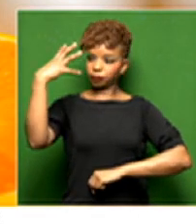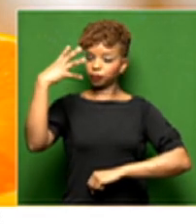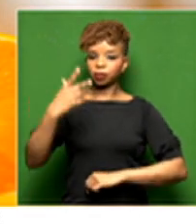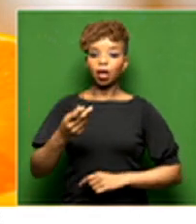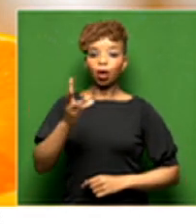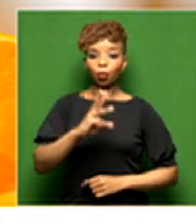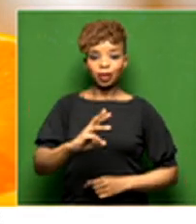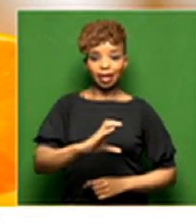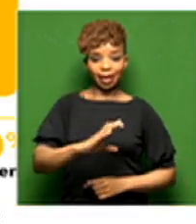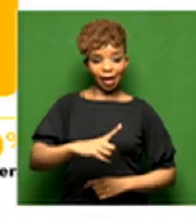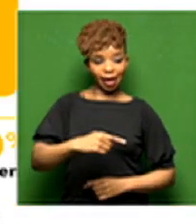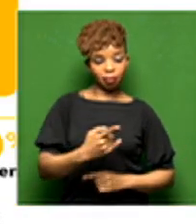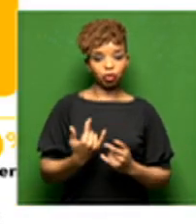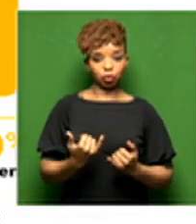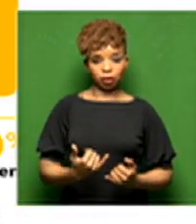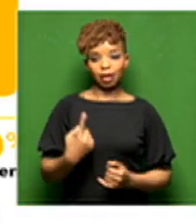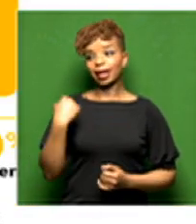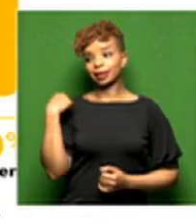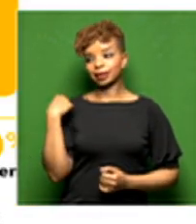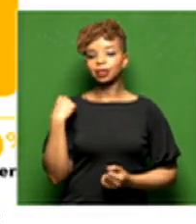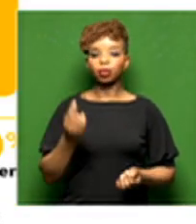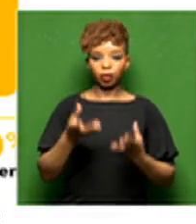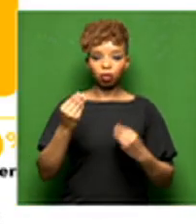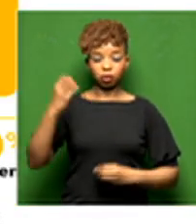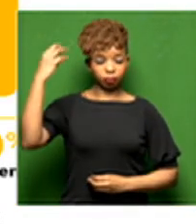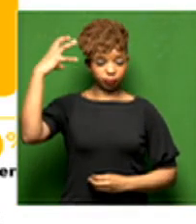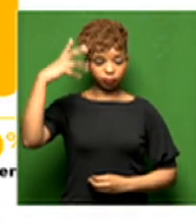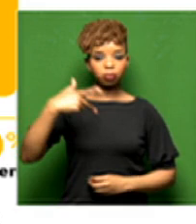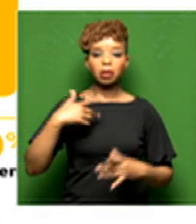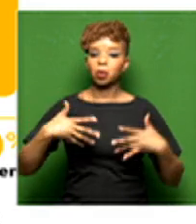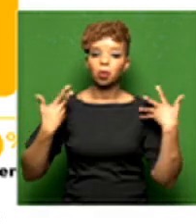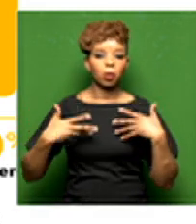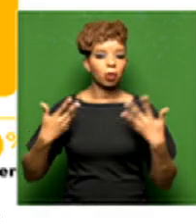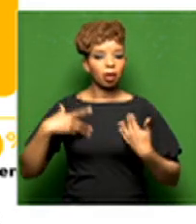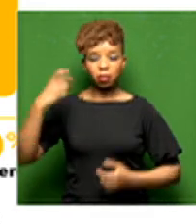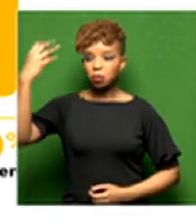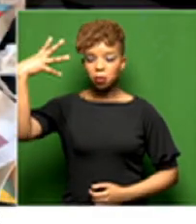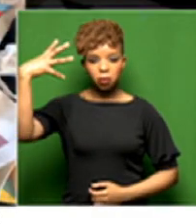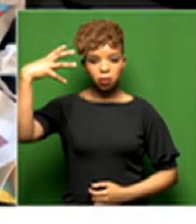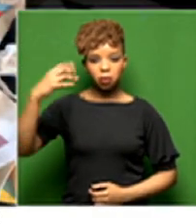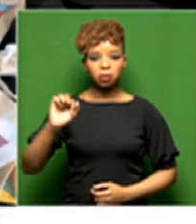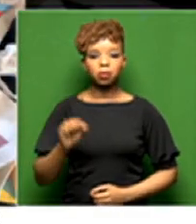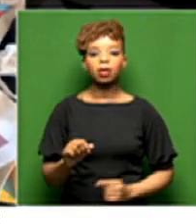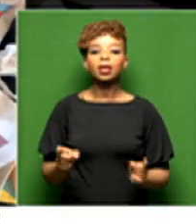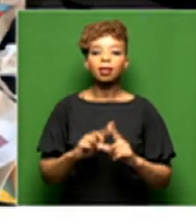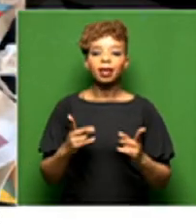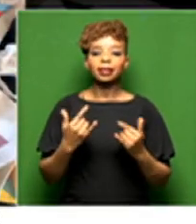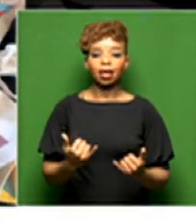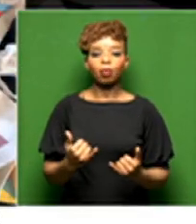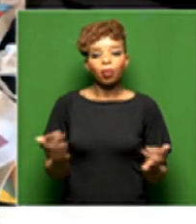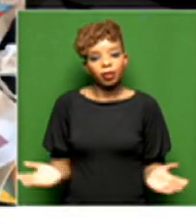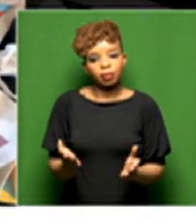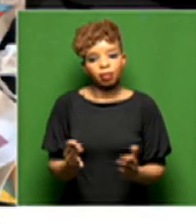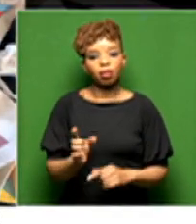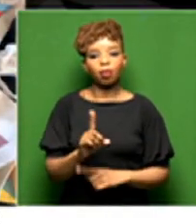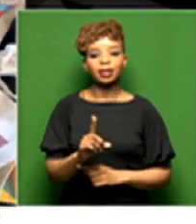Cape today, and yesterday I had the opportunity to get lots of sunshine, and I was grateful for that. But this is how we raise levels of vitamin D3. And guess